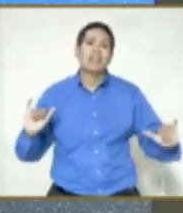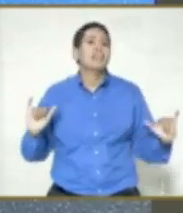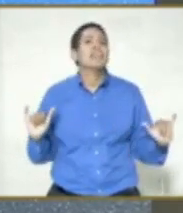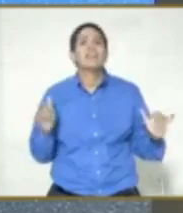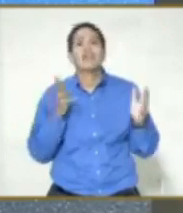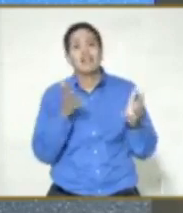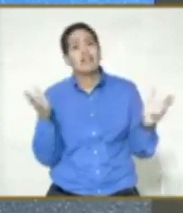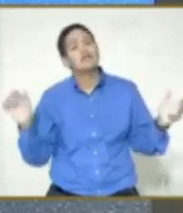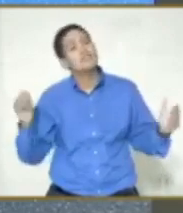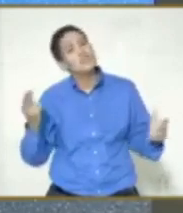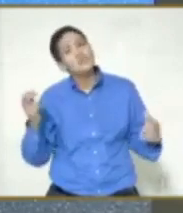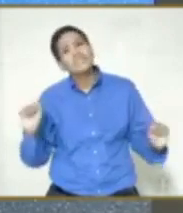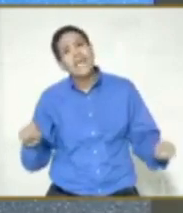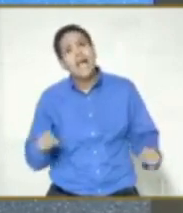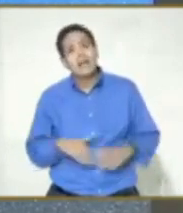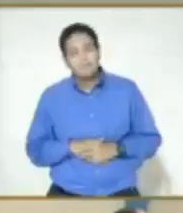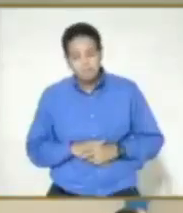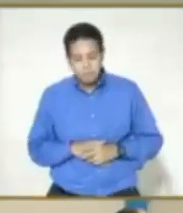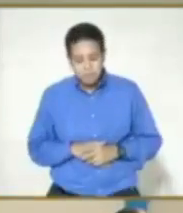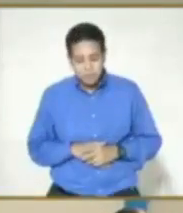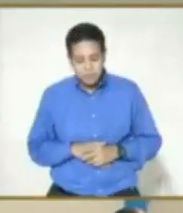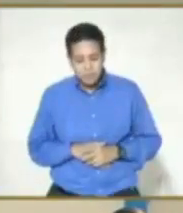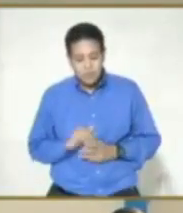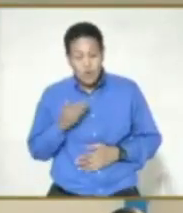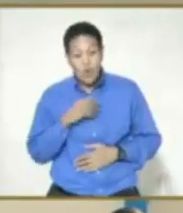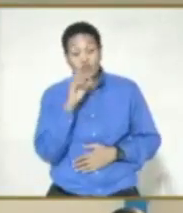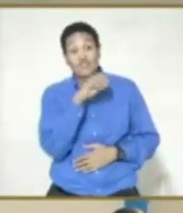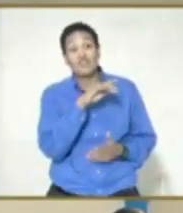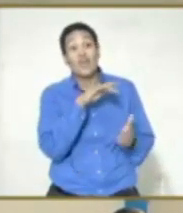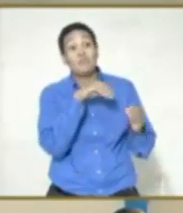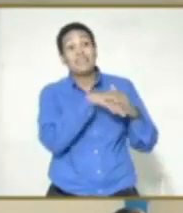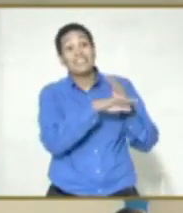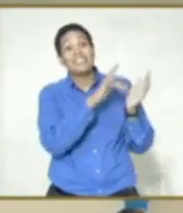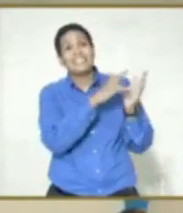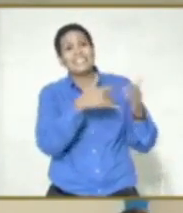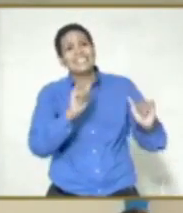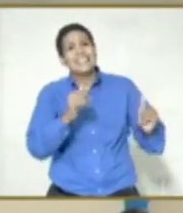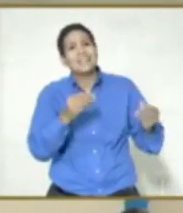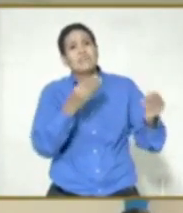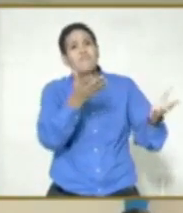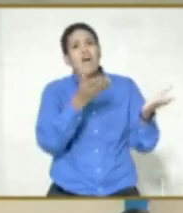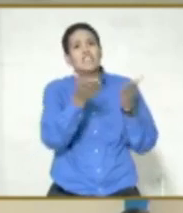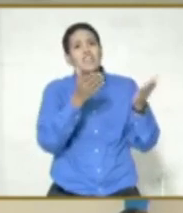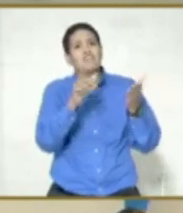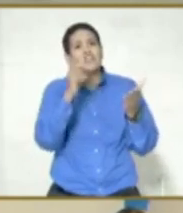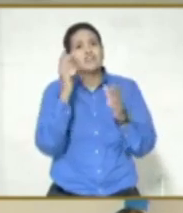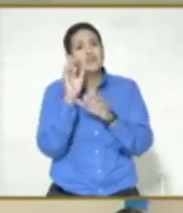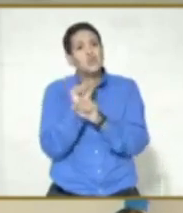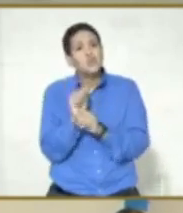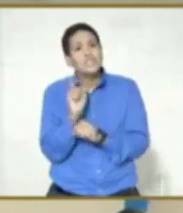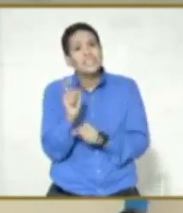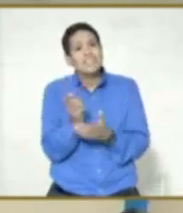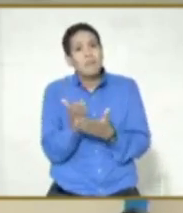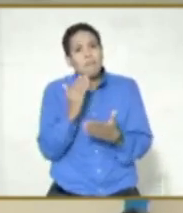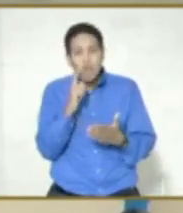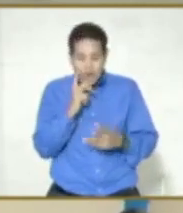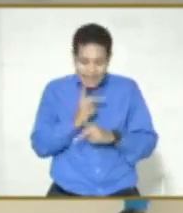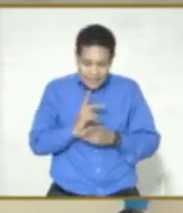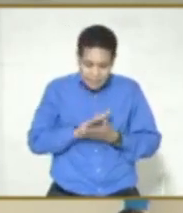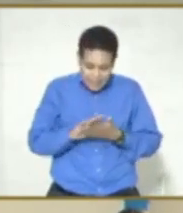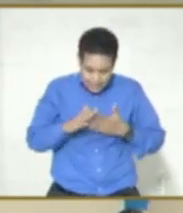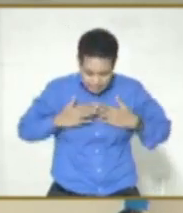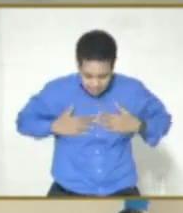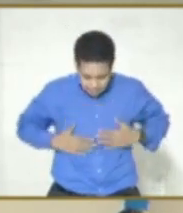are there. Our drop-in centers continue to give the service that they used to give before, which is hygiene care,